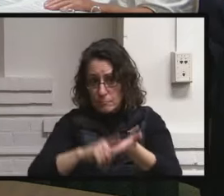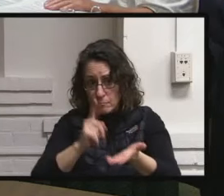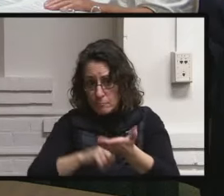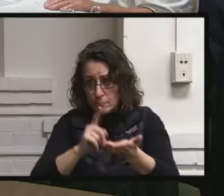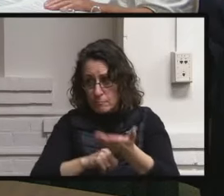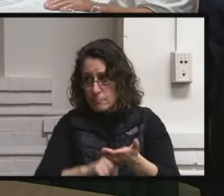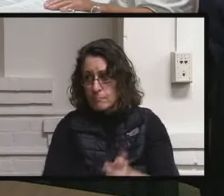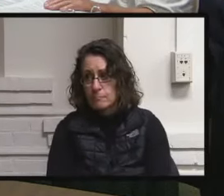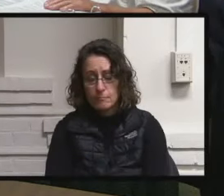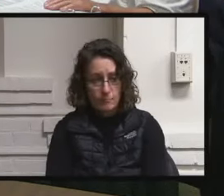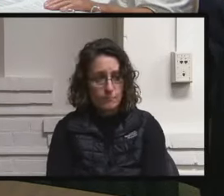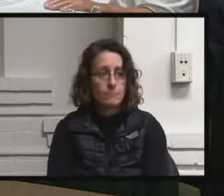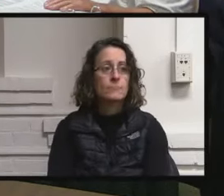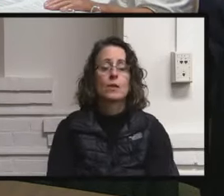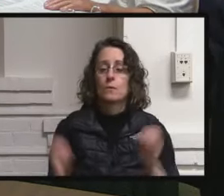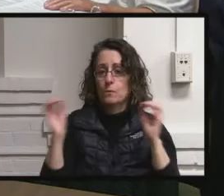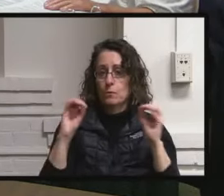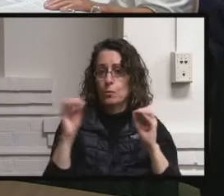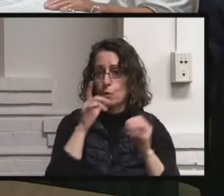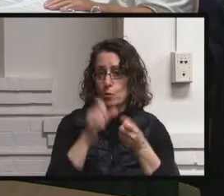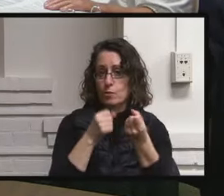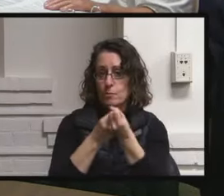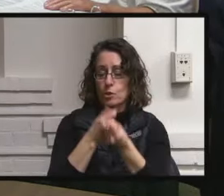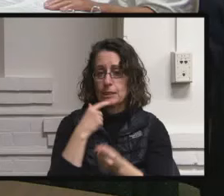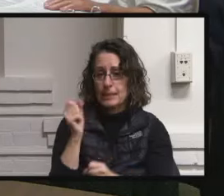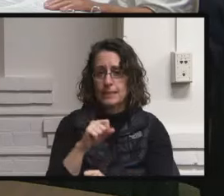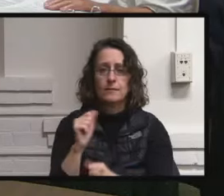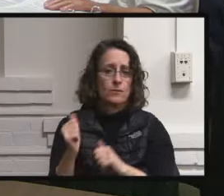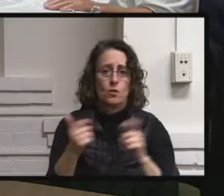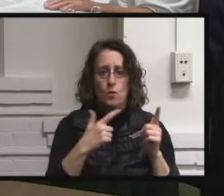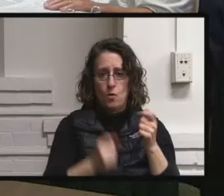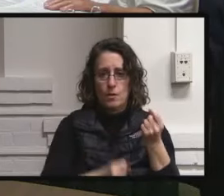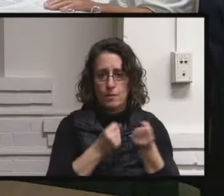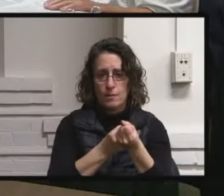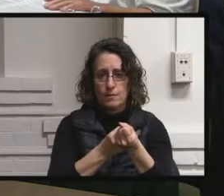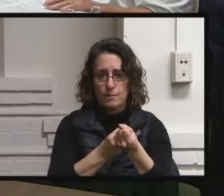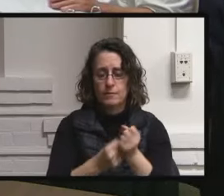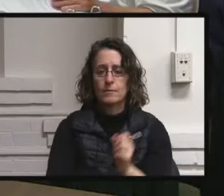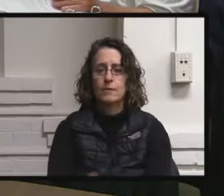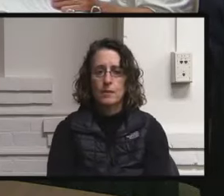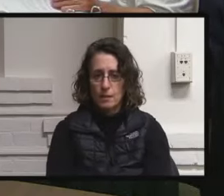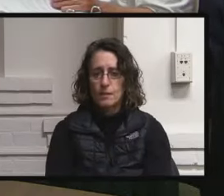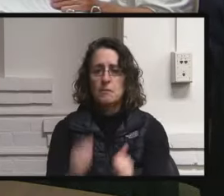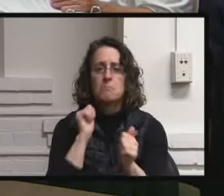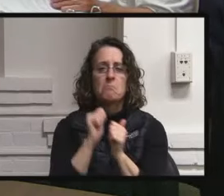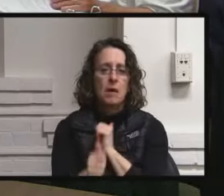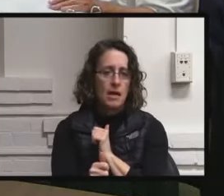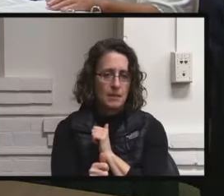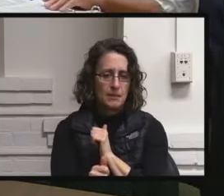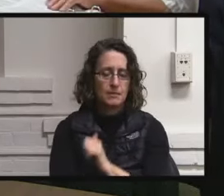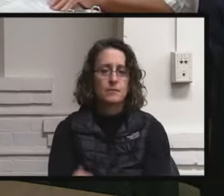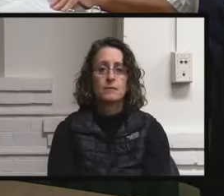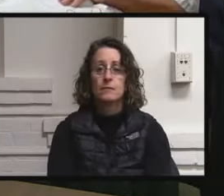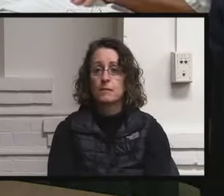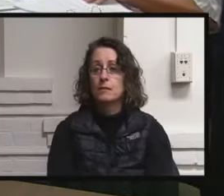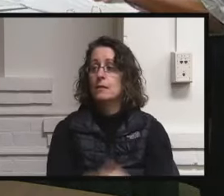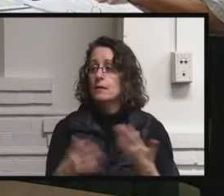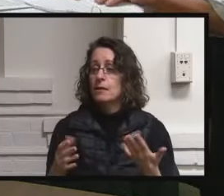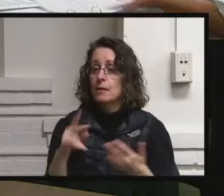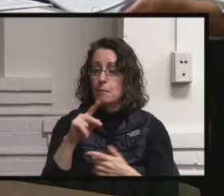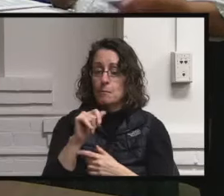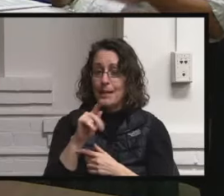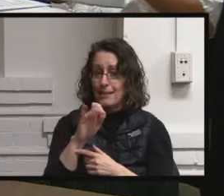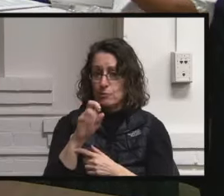discussion? Hearing none, all those in favor, please say aye. Aye. Aye. Any opposed or abstaining? That carries 4-0. So, Patrick,